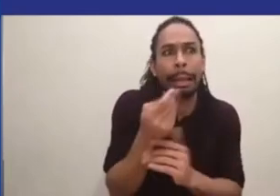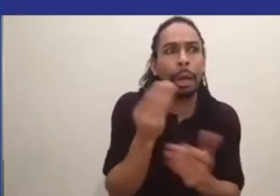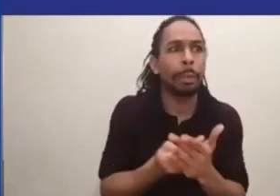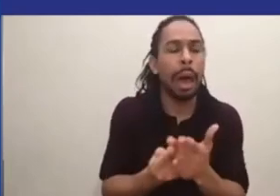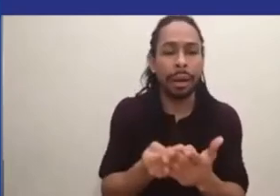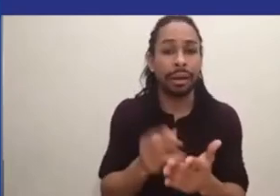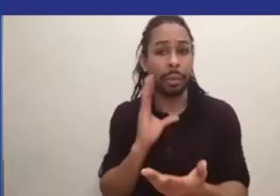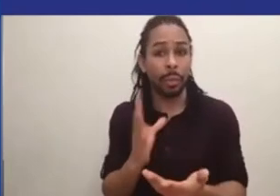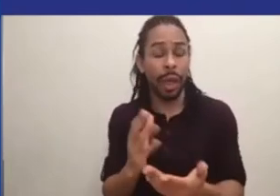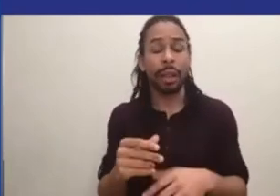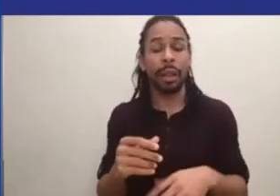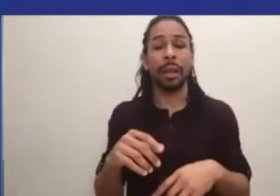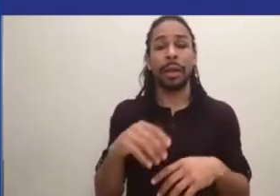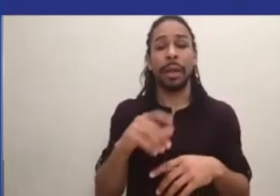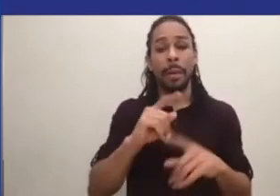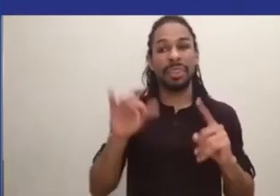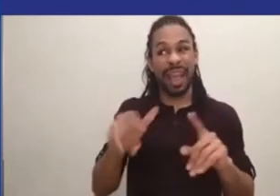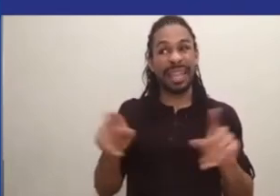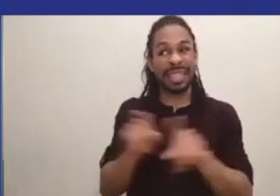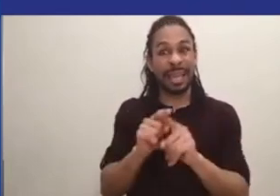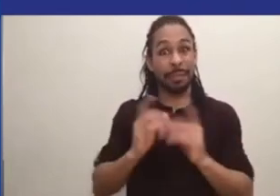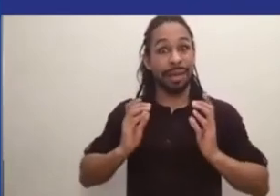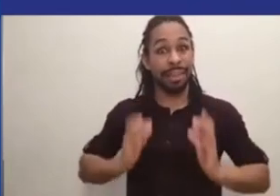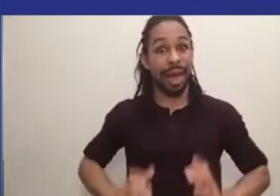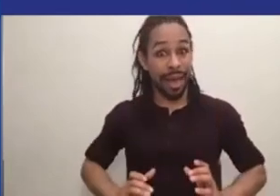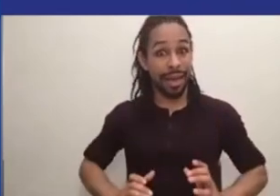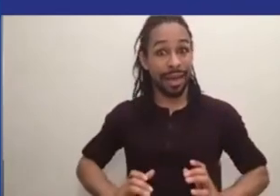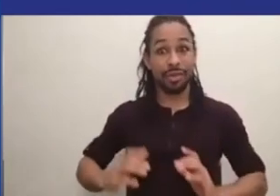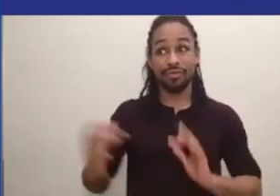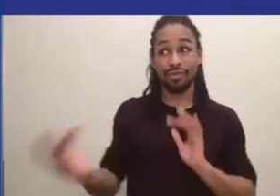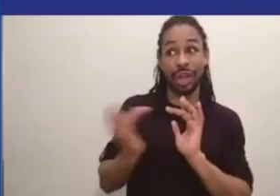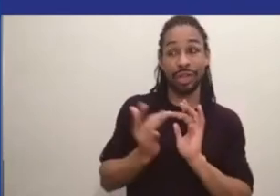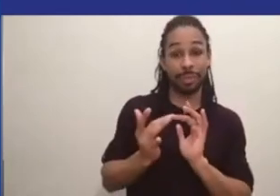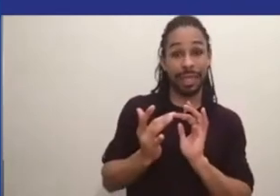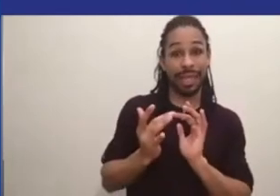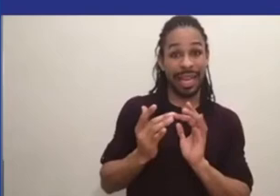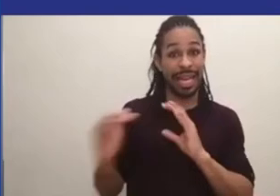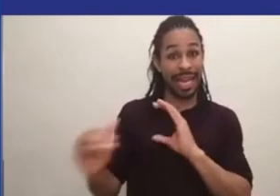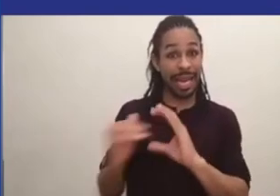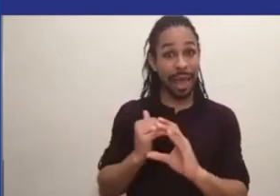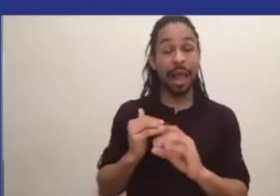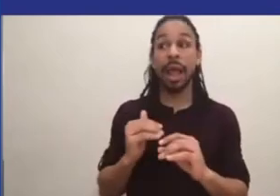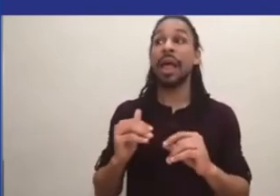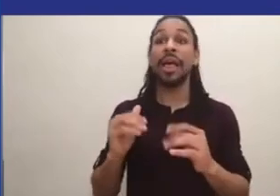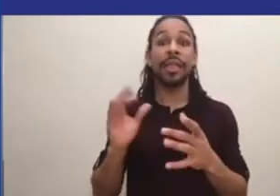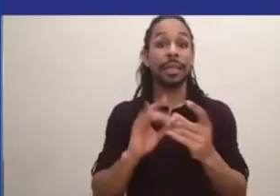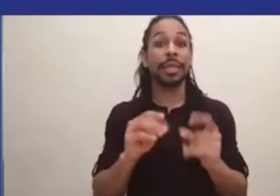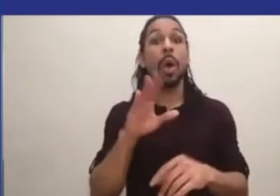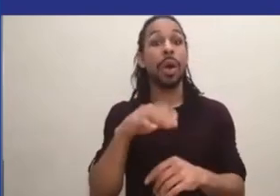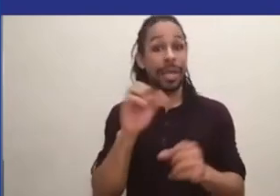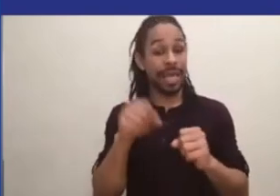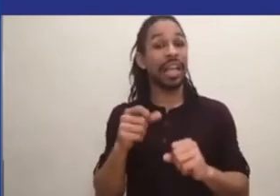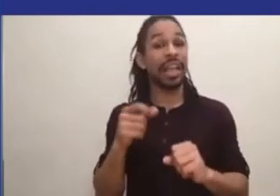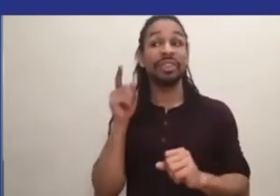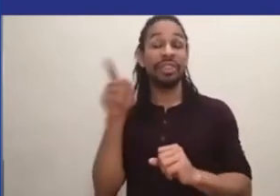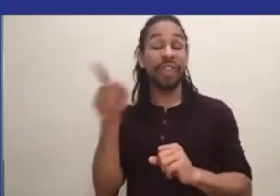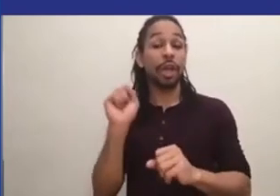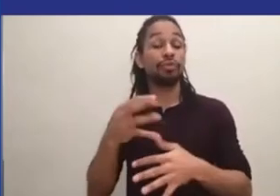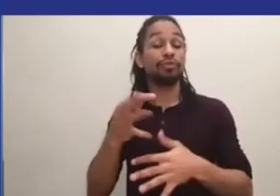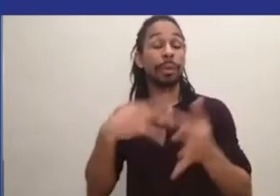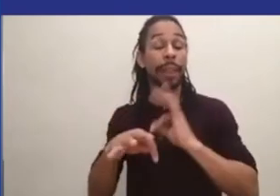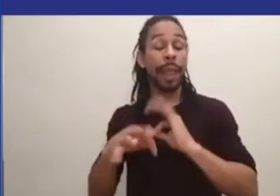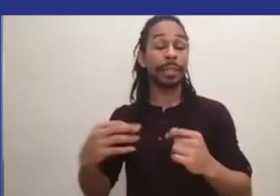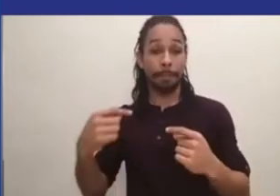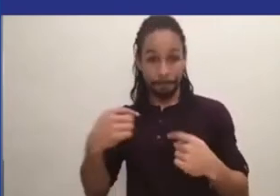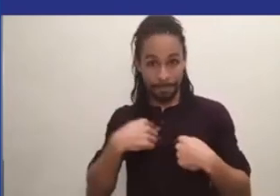be client reached out to me the following day in an email to let me know that, yes, they were able to replace me and my talent with people